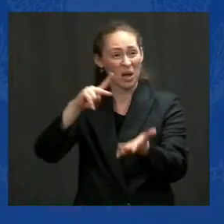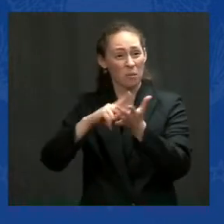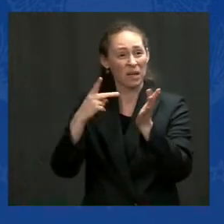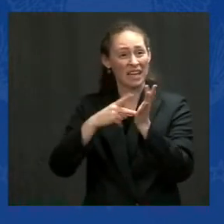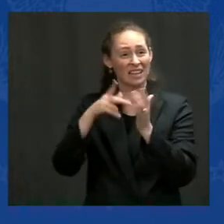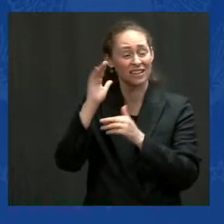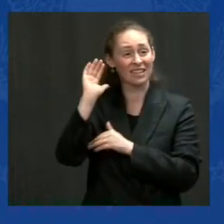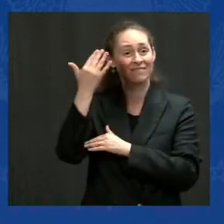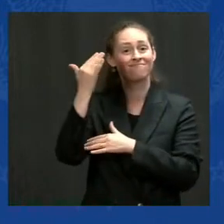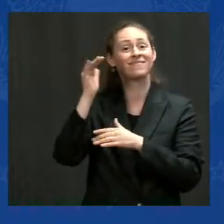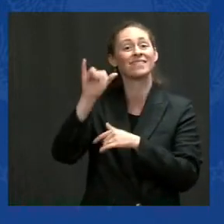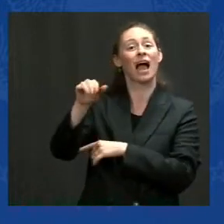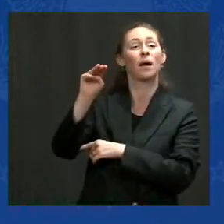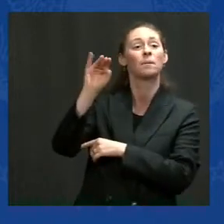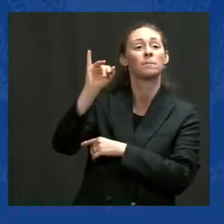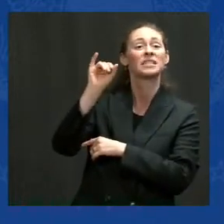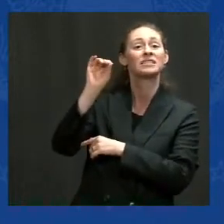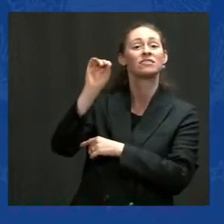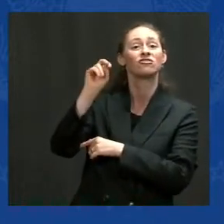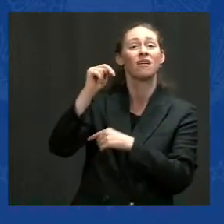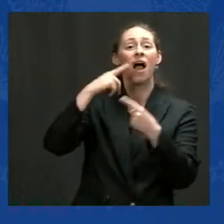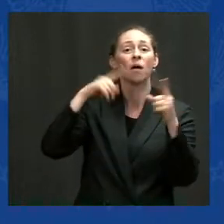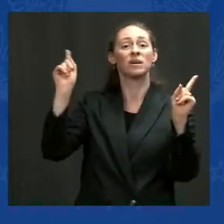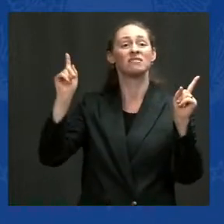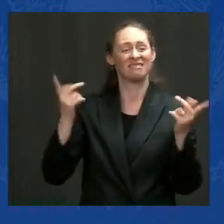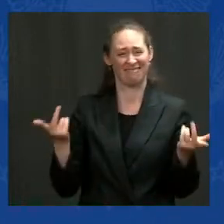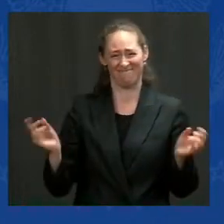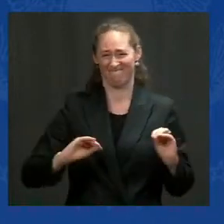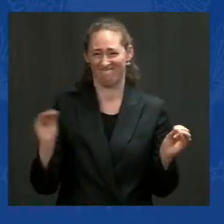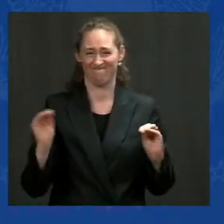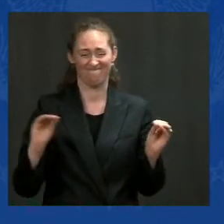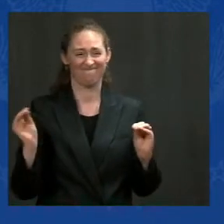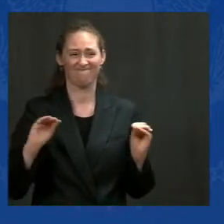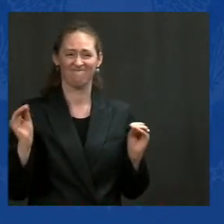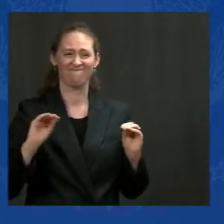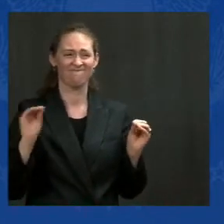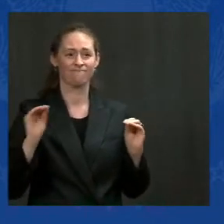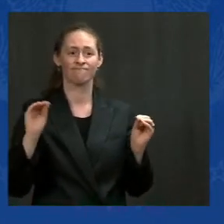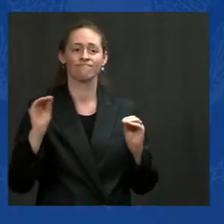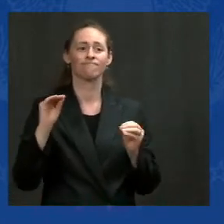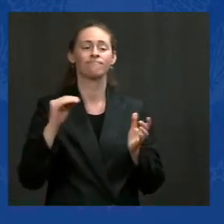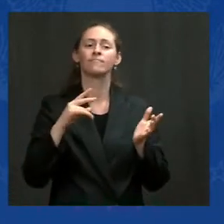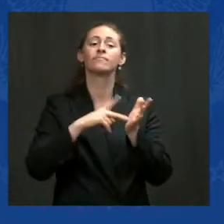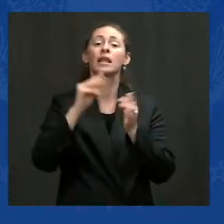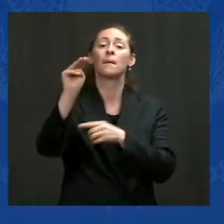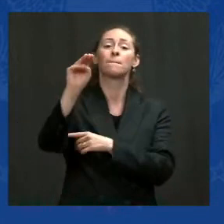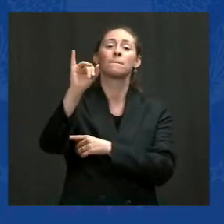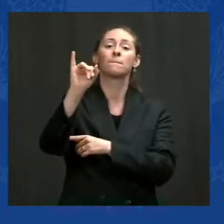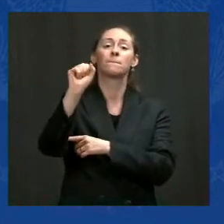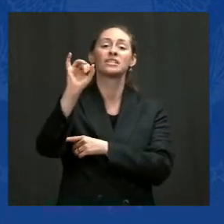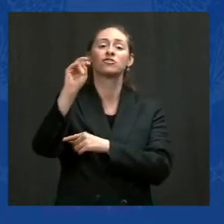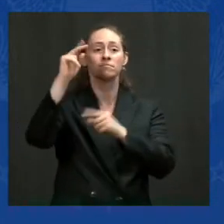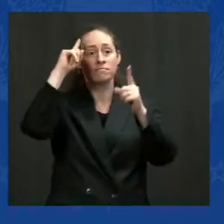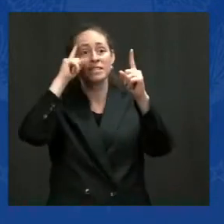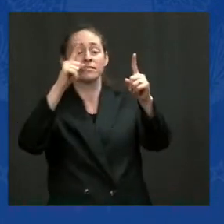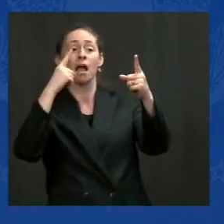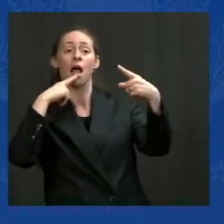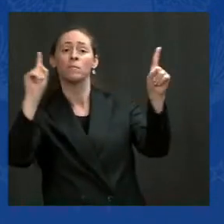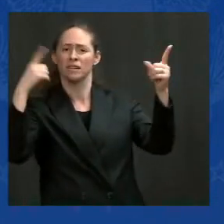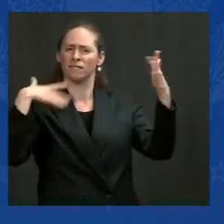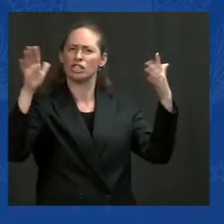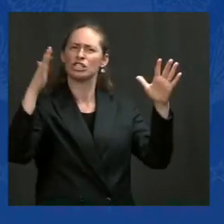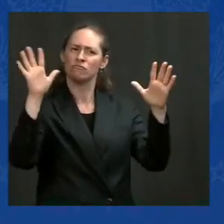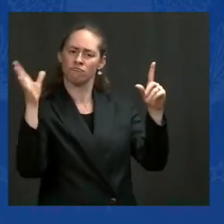view? No, there's no mission accomplished. How would you describe it? The mission was accomplished in that we got Osama bin Laden, and terrorism is